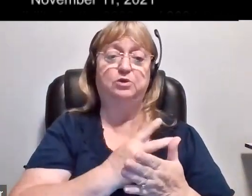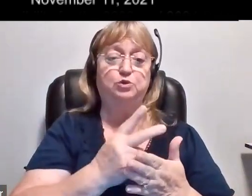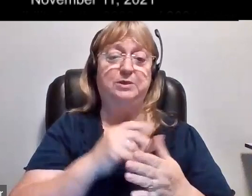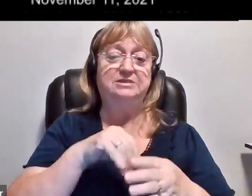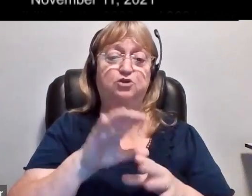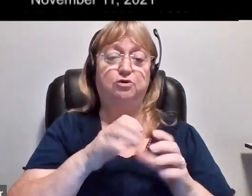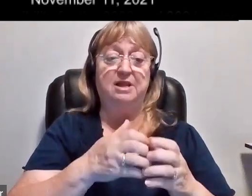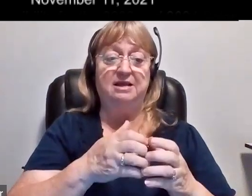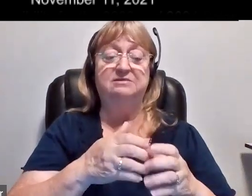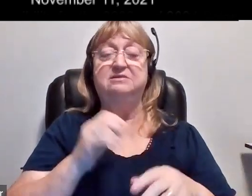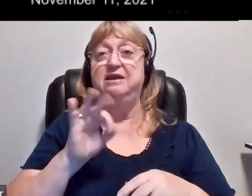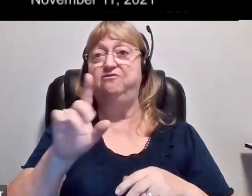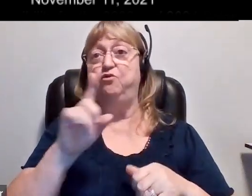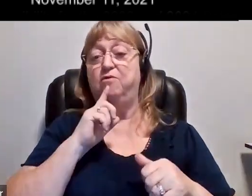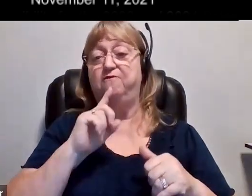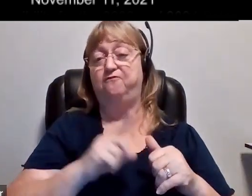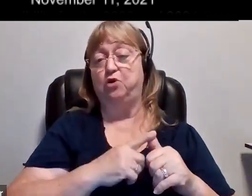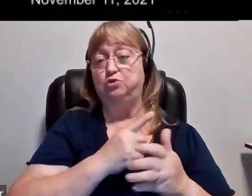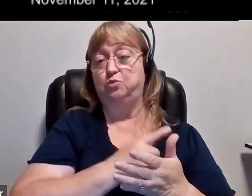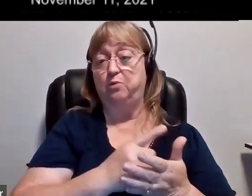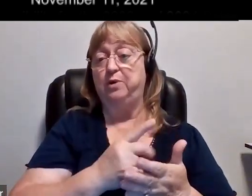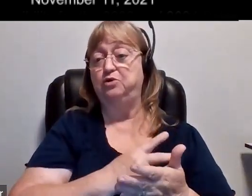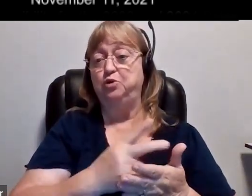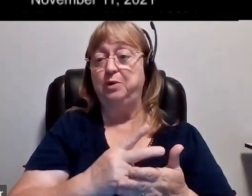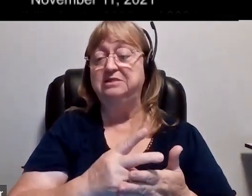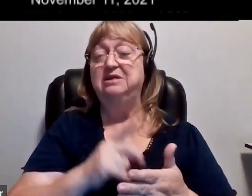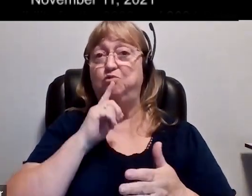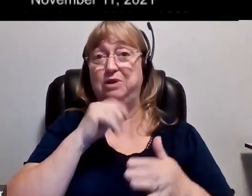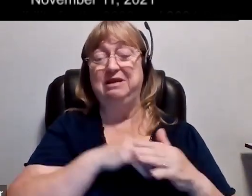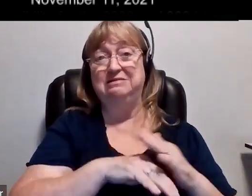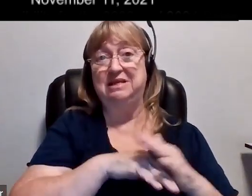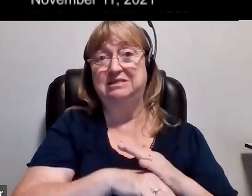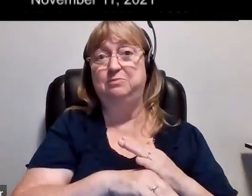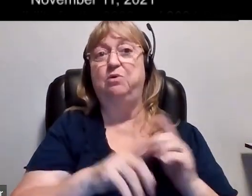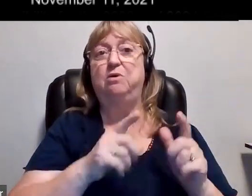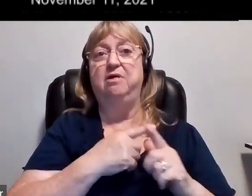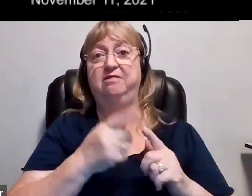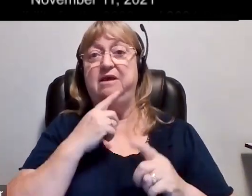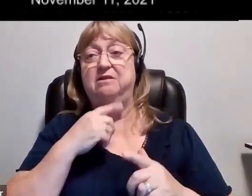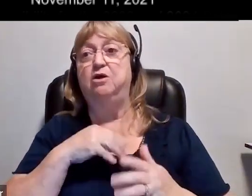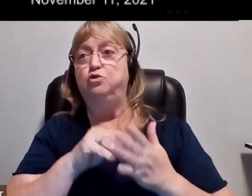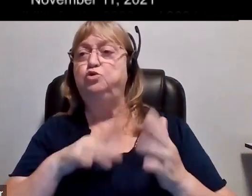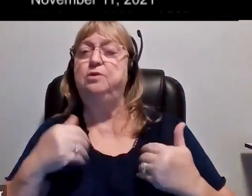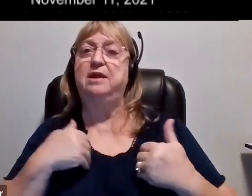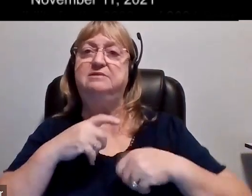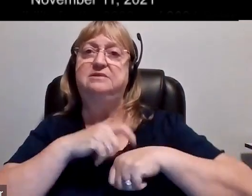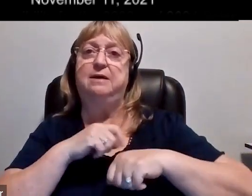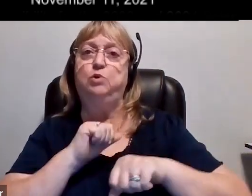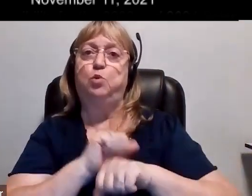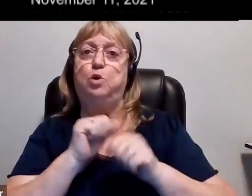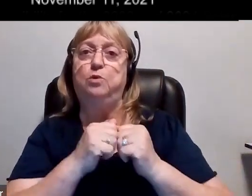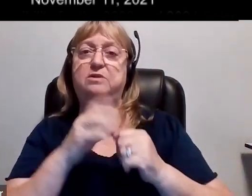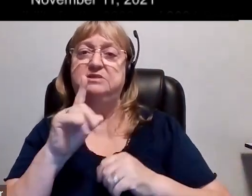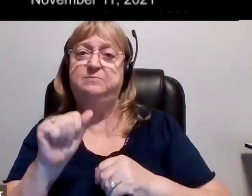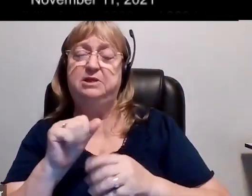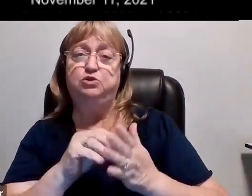because if your first week or two, if they're really accessible, then at least the student has some time to work with the Disability Services Office